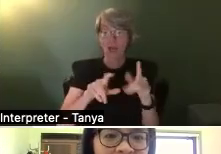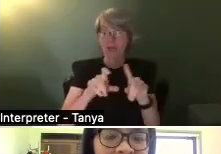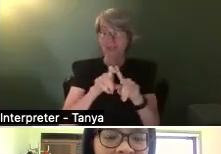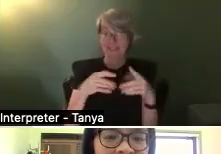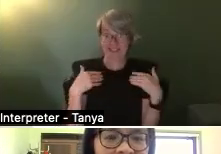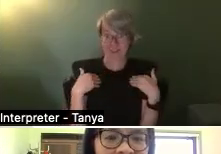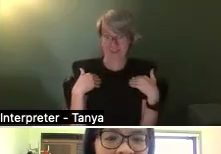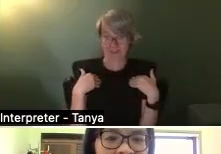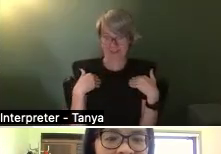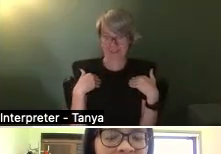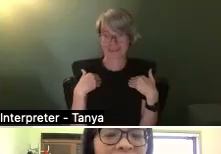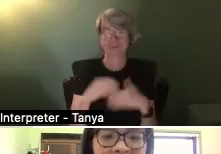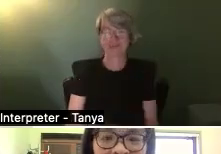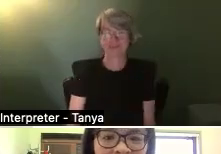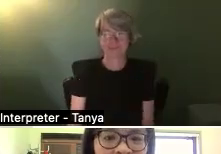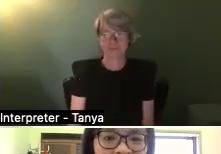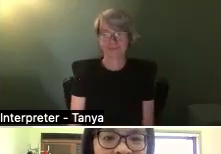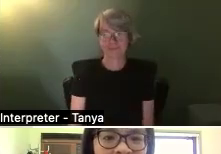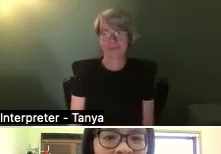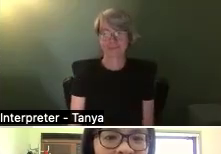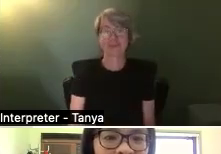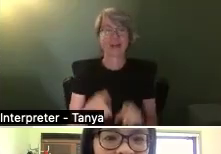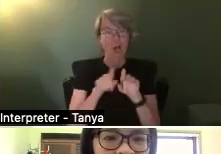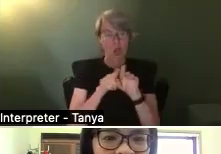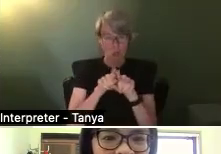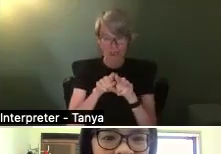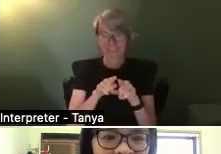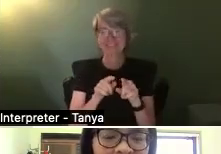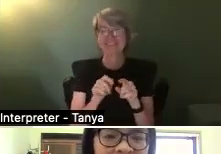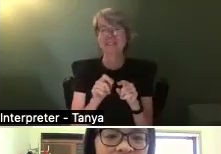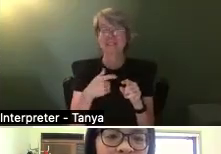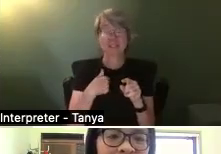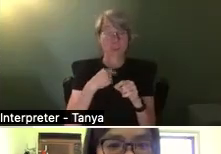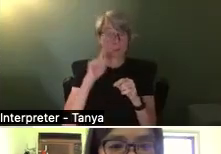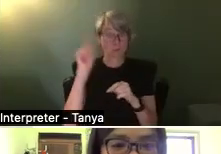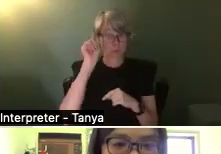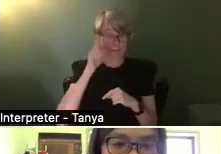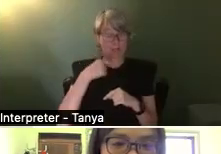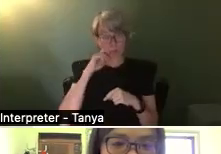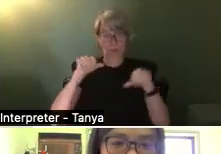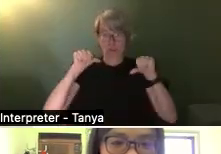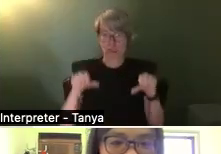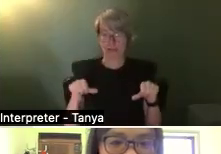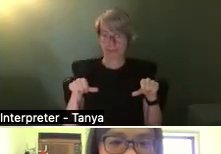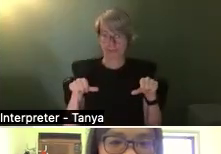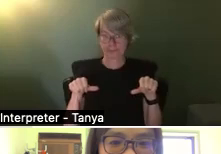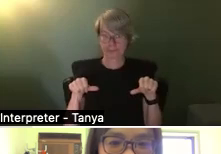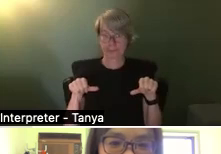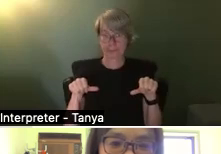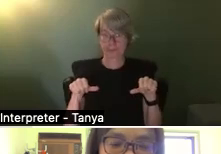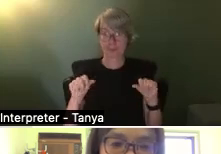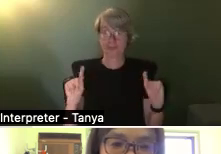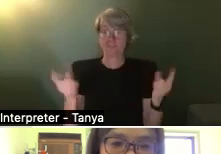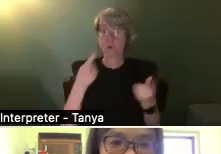and Learning League. I will be the chair of today's webinar. We will begin today with some